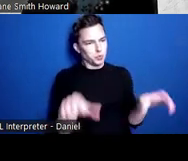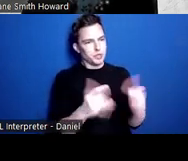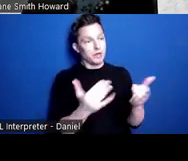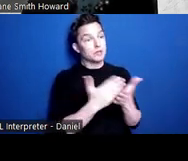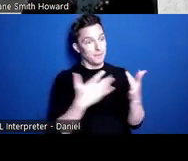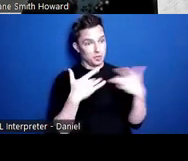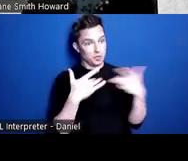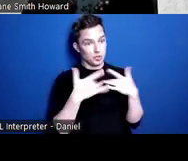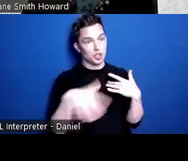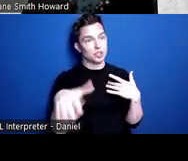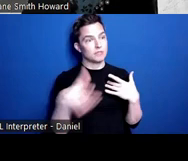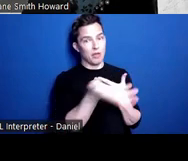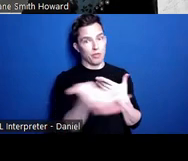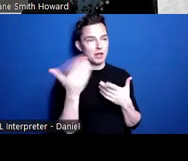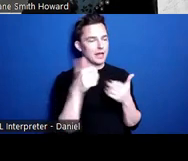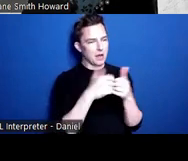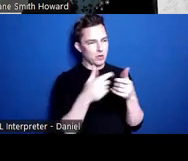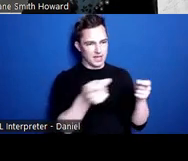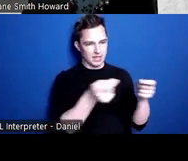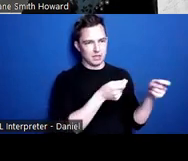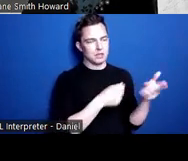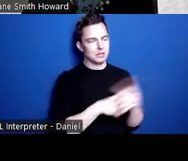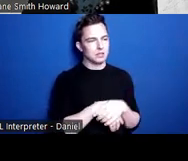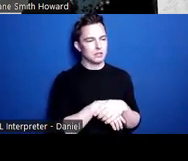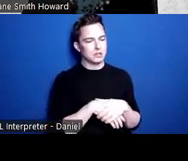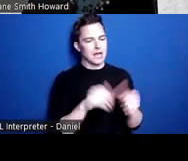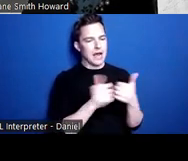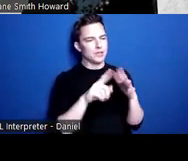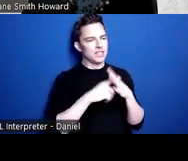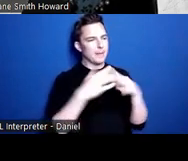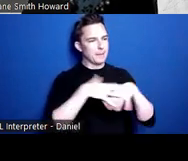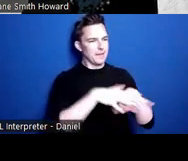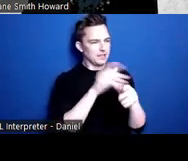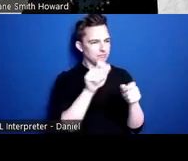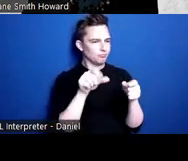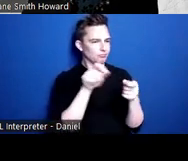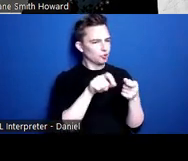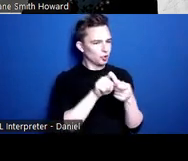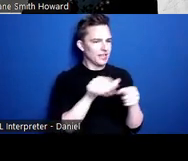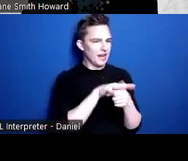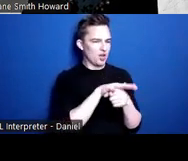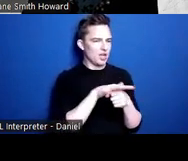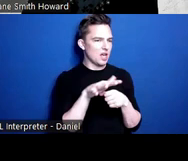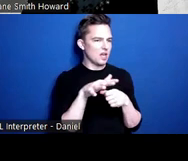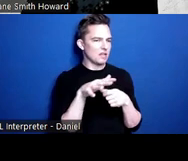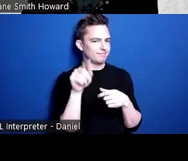concerns about the way in which it's being done and being implemented in certain places. And